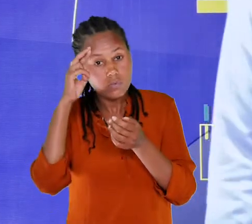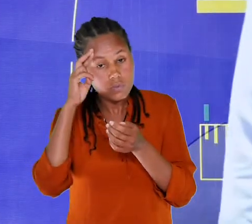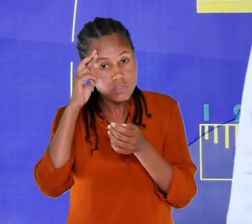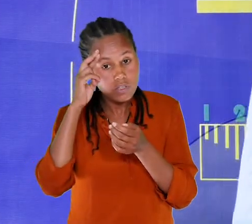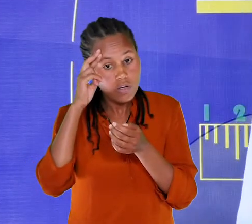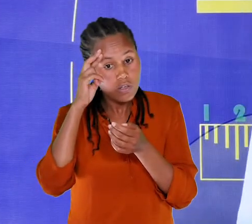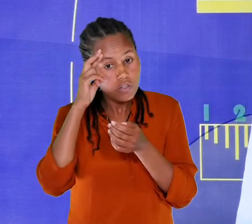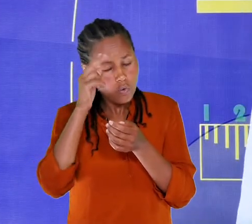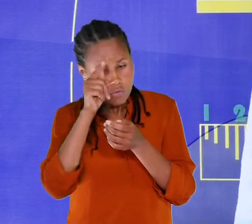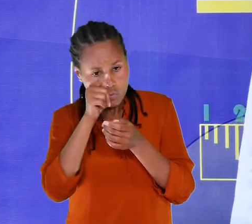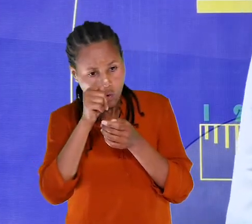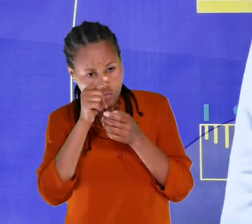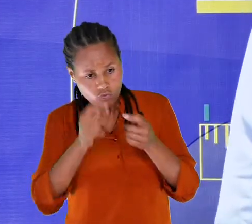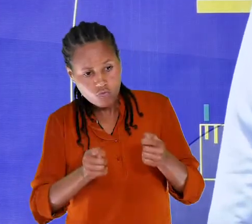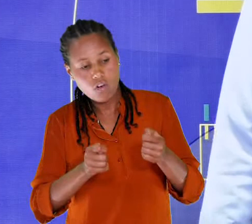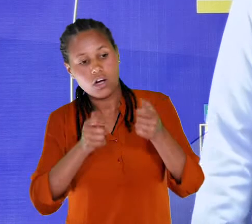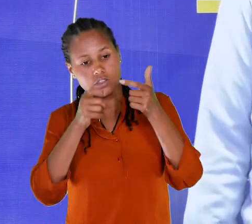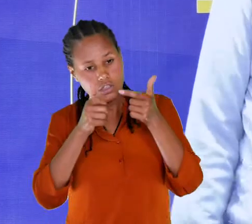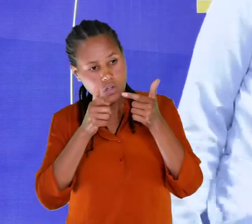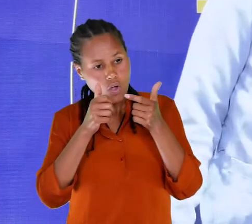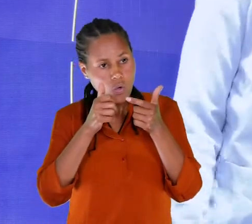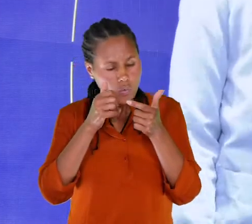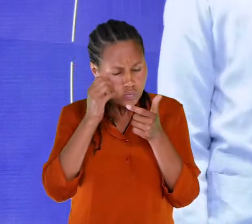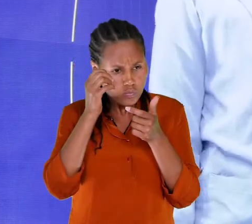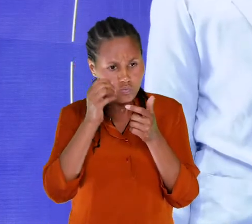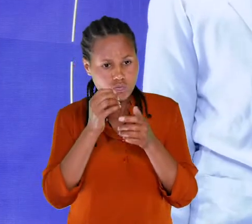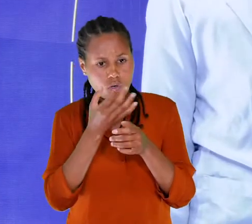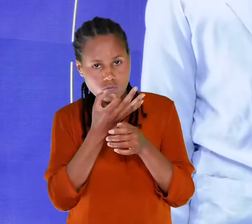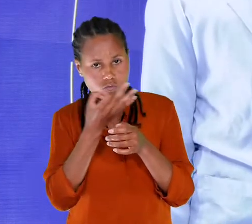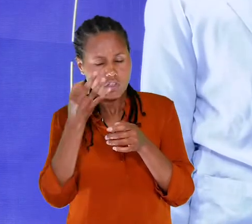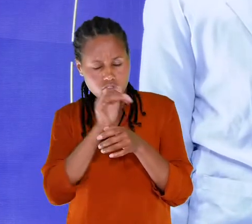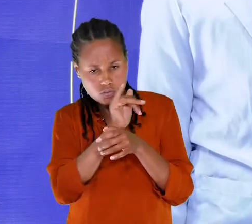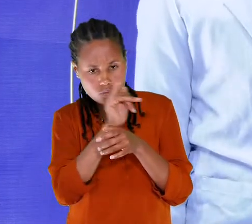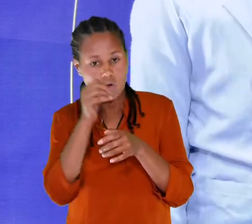you have to be active. You have to be brilliant as Araga.